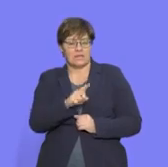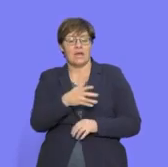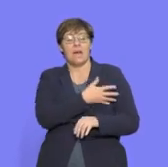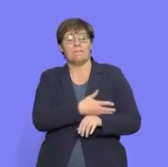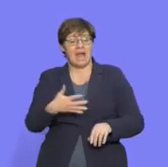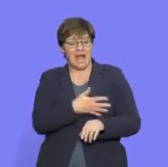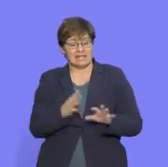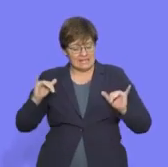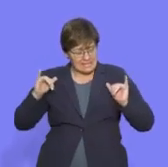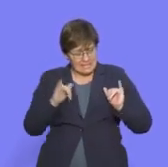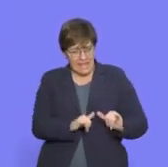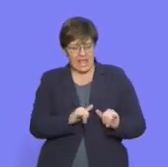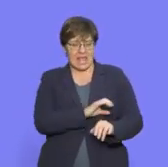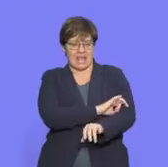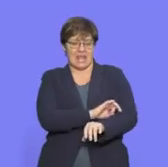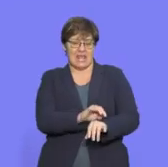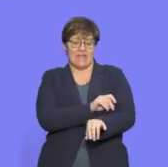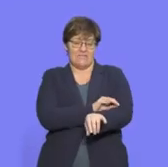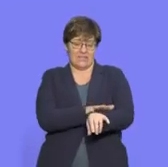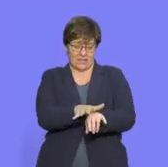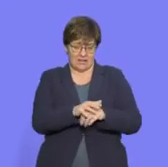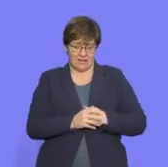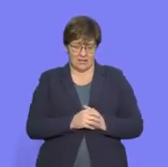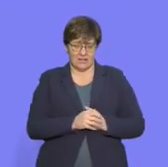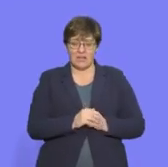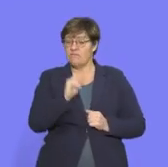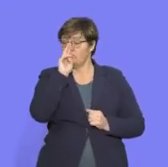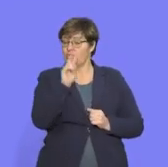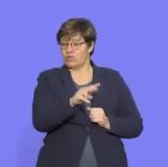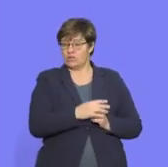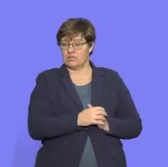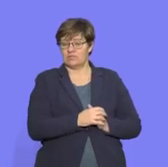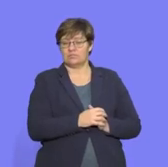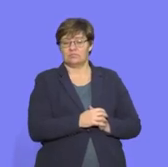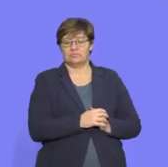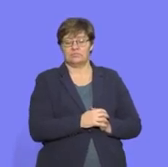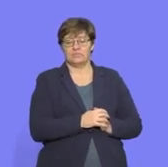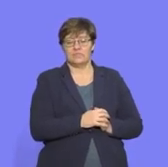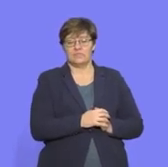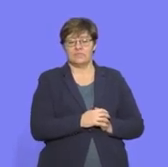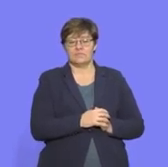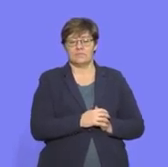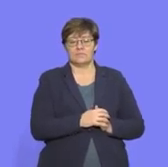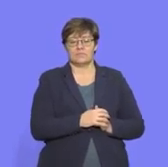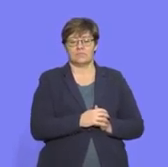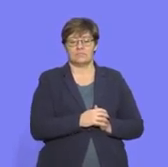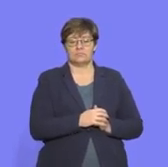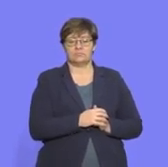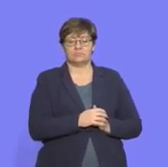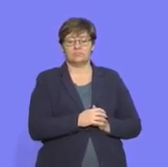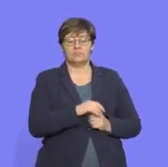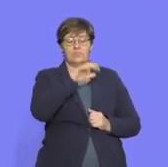blood must stay in blood vessels. Now, if you have a look over here, what you must be able to do, right?